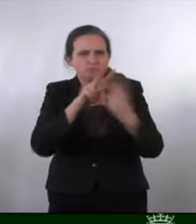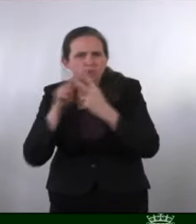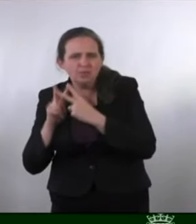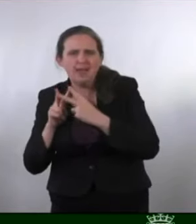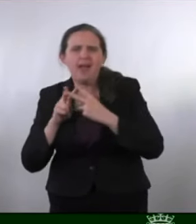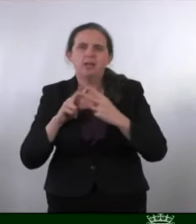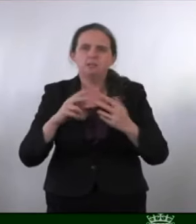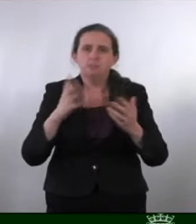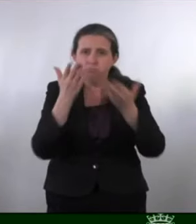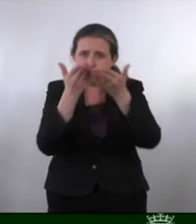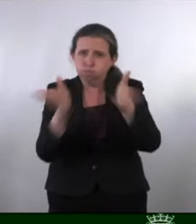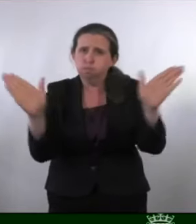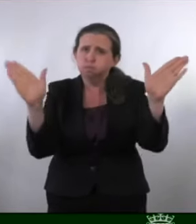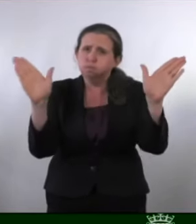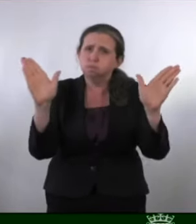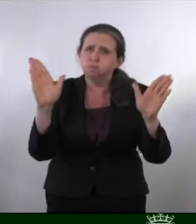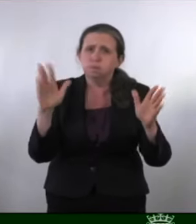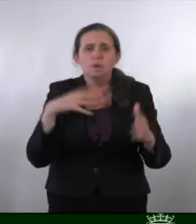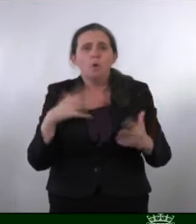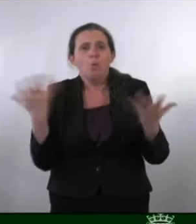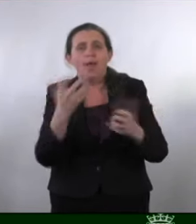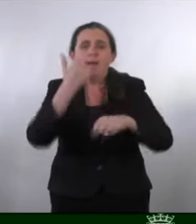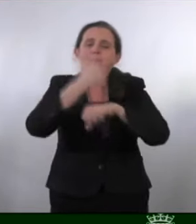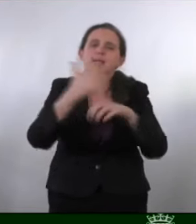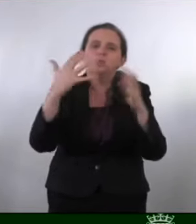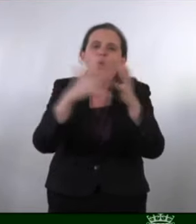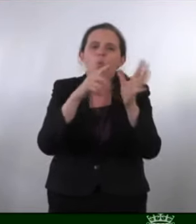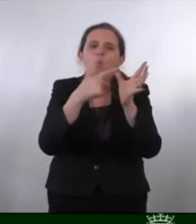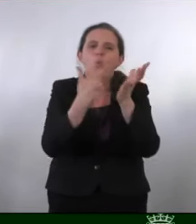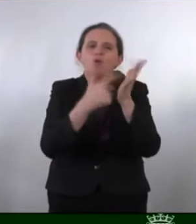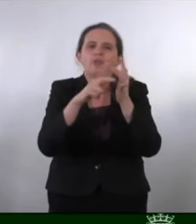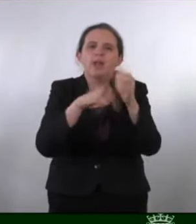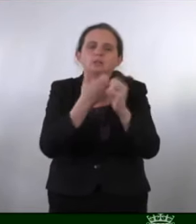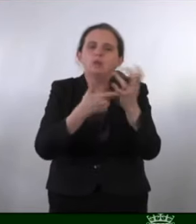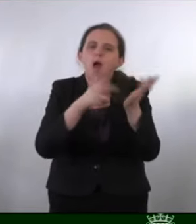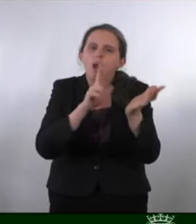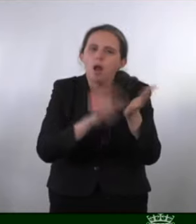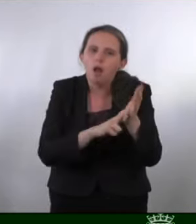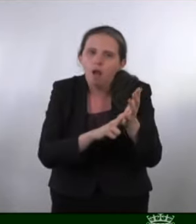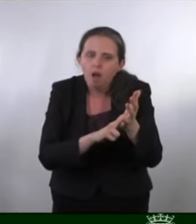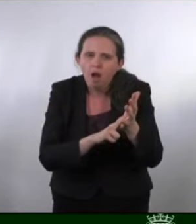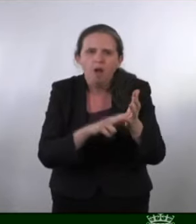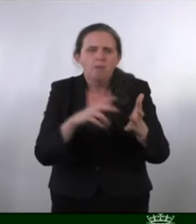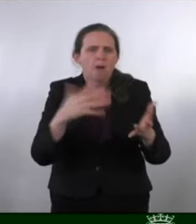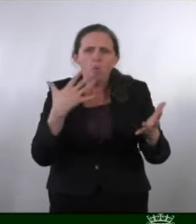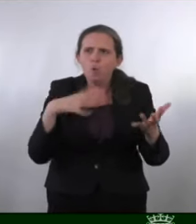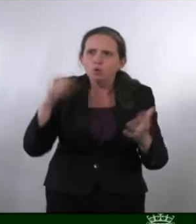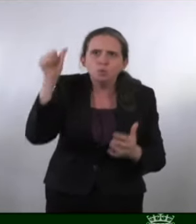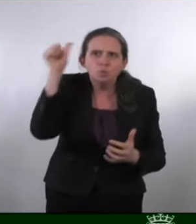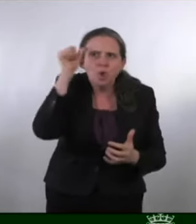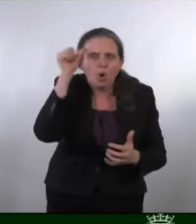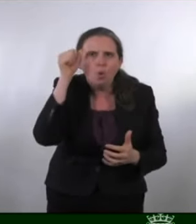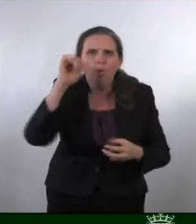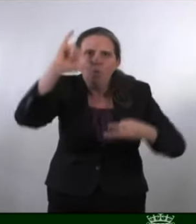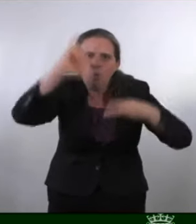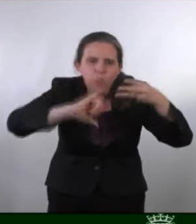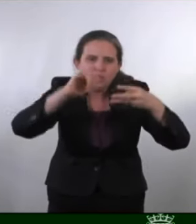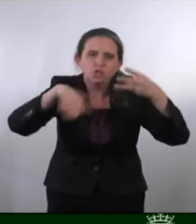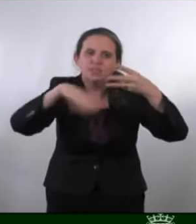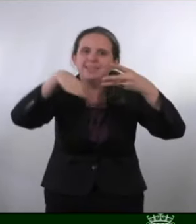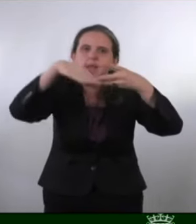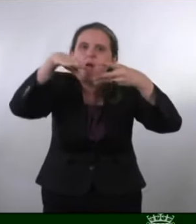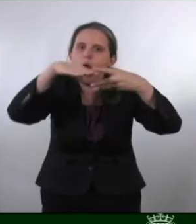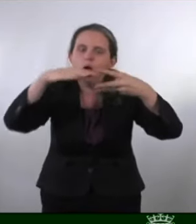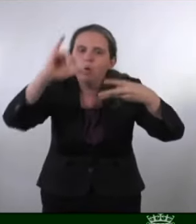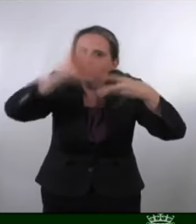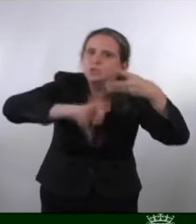meal requirement to Tier 2, but also the agonising wait to find out what tier their premises will be in as we come out of national lockdown. For